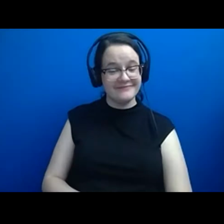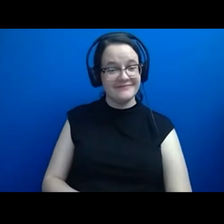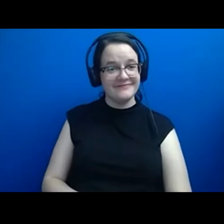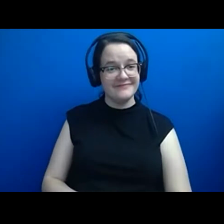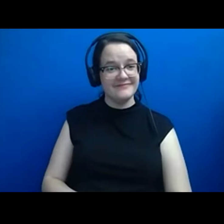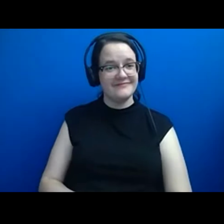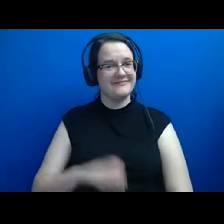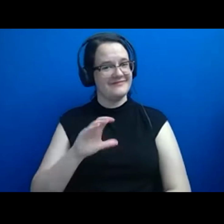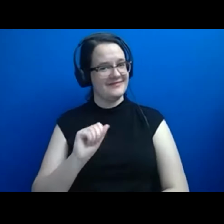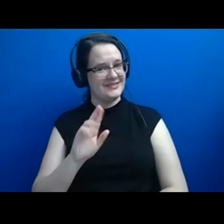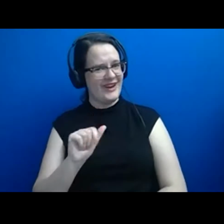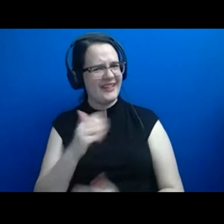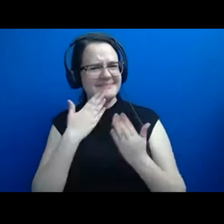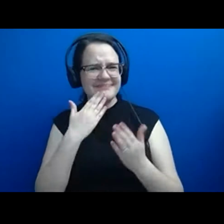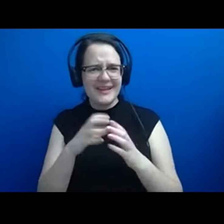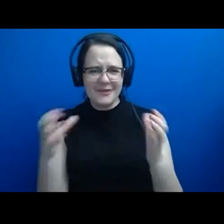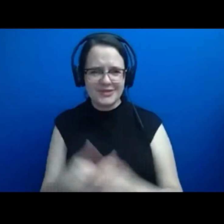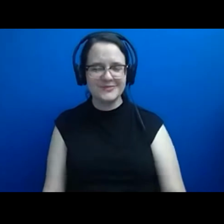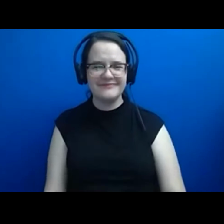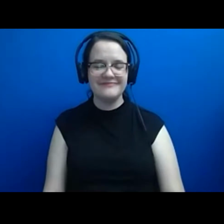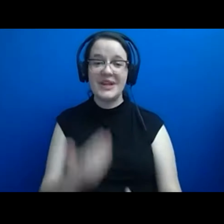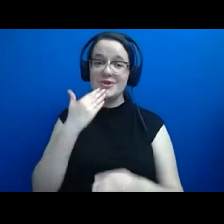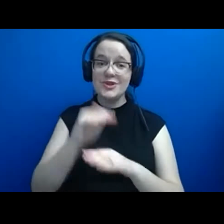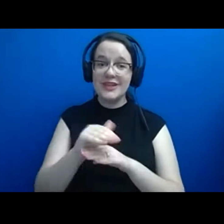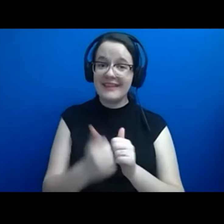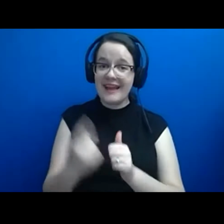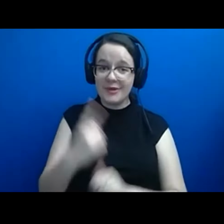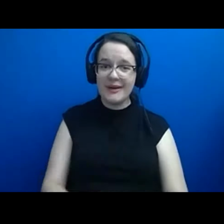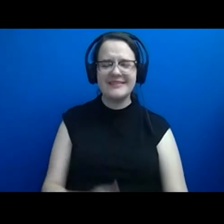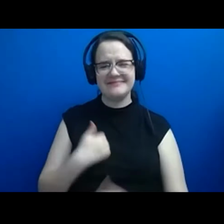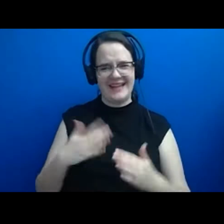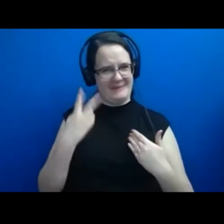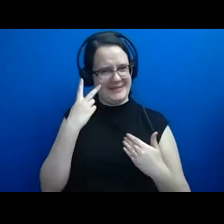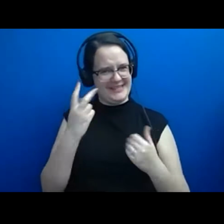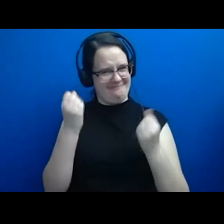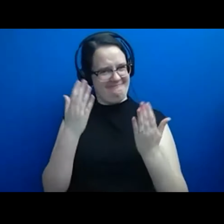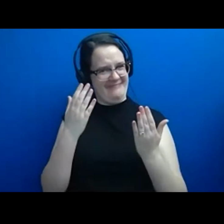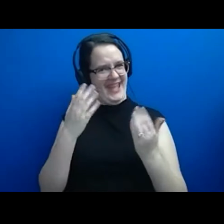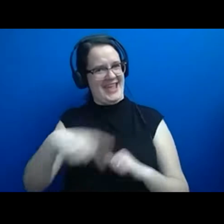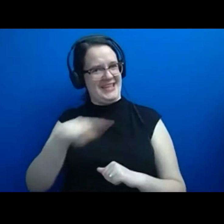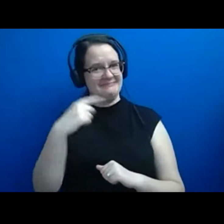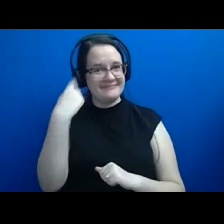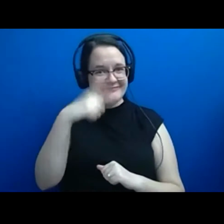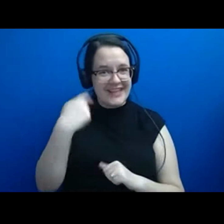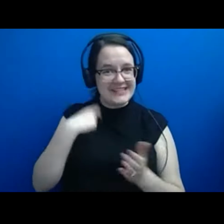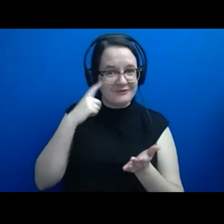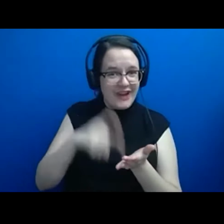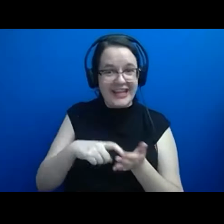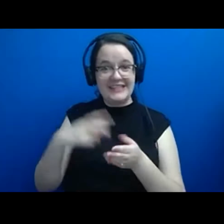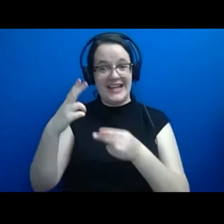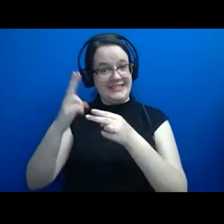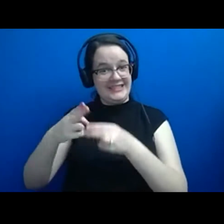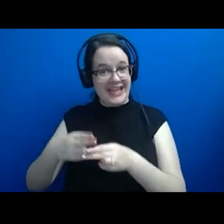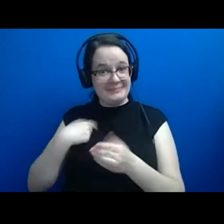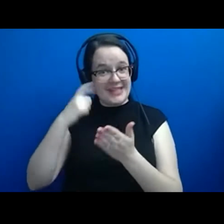Thank you very much. Good evening, everybody. So glad to see so many familiar faces and so many names I recognize on the screen.